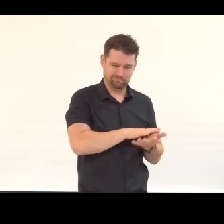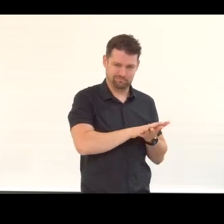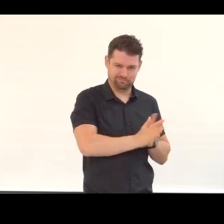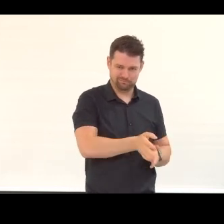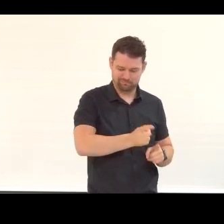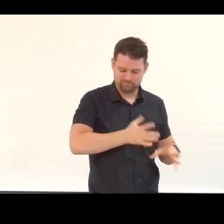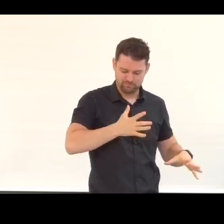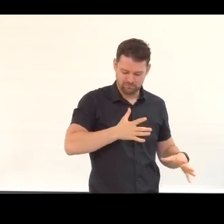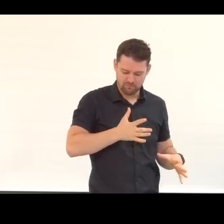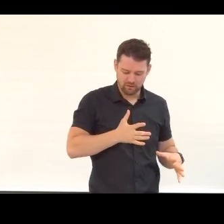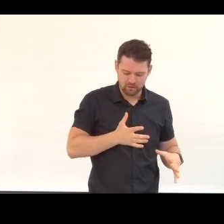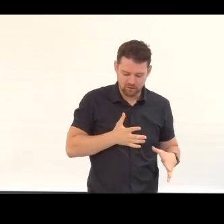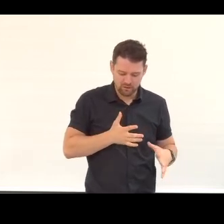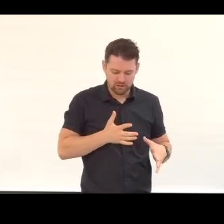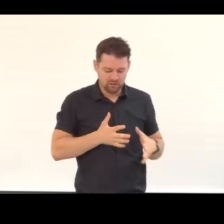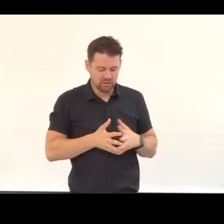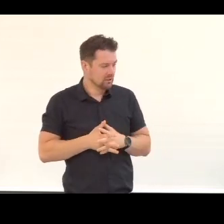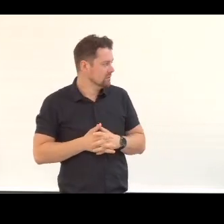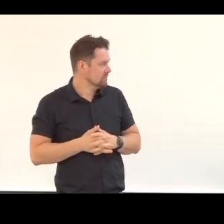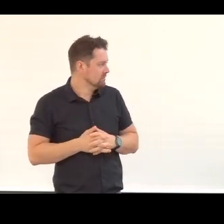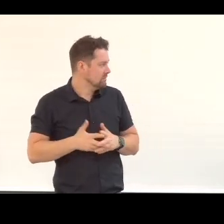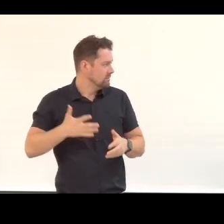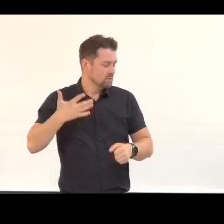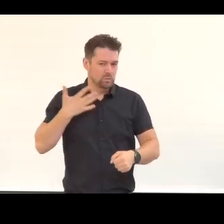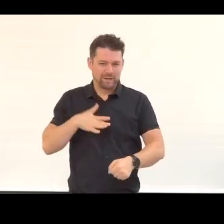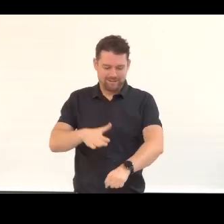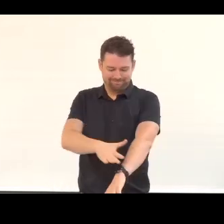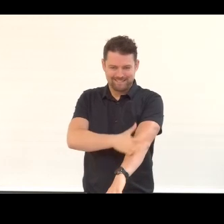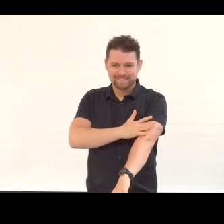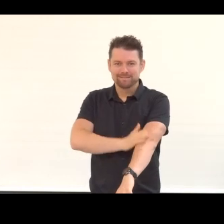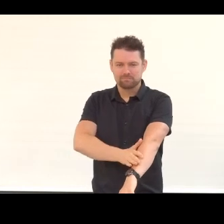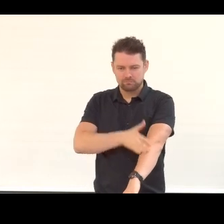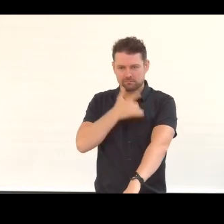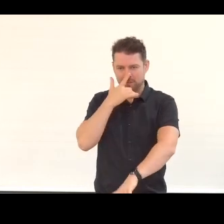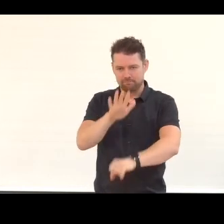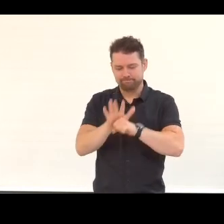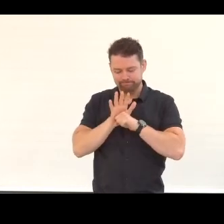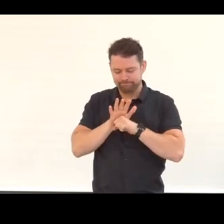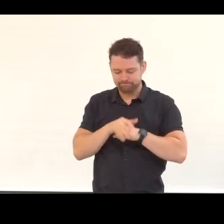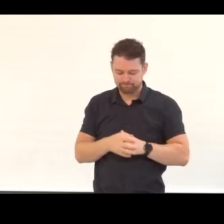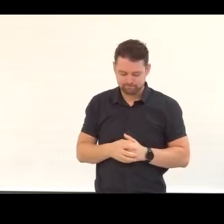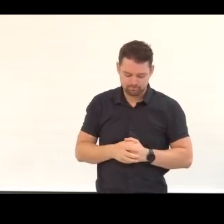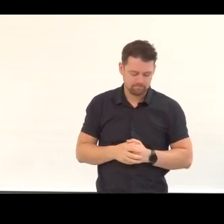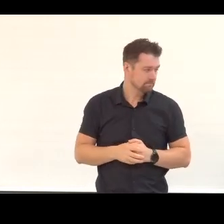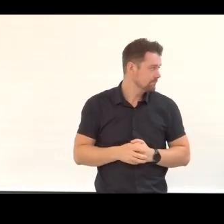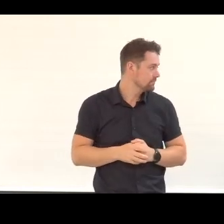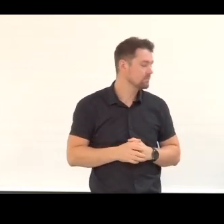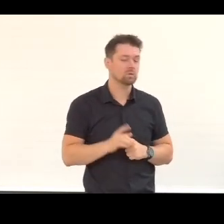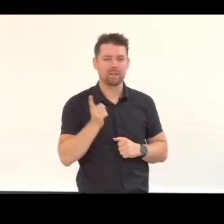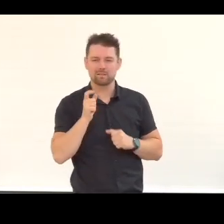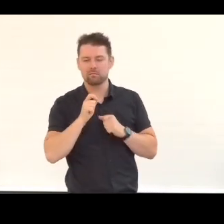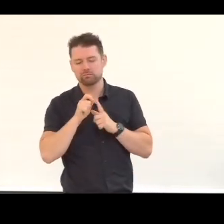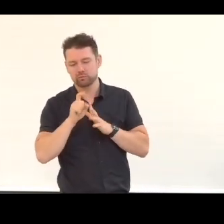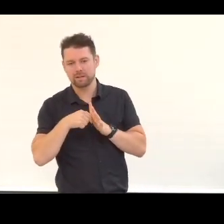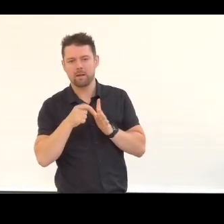both directions, and you need a skin on the spacesuit that can help you with that. And this was this one project, PEXTEX,